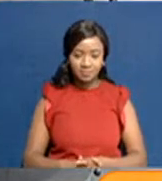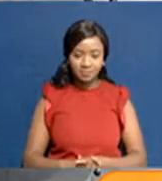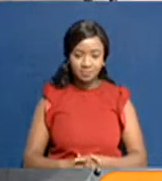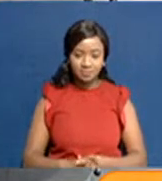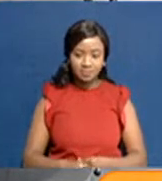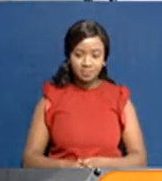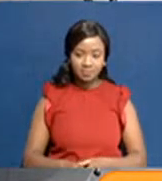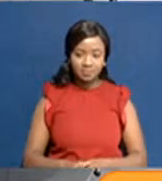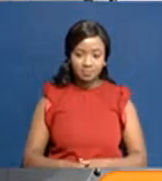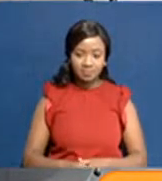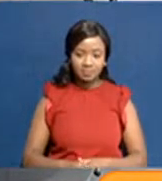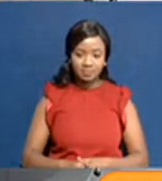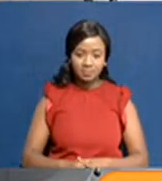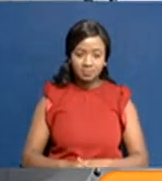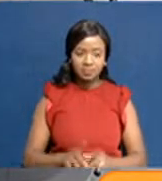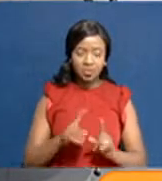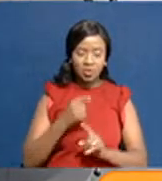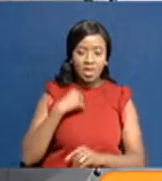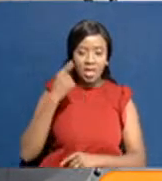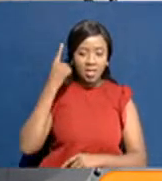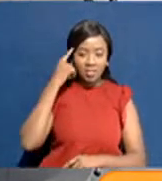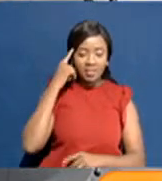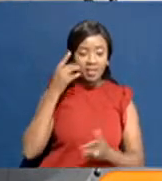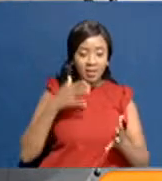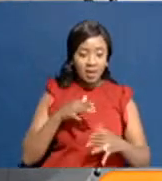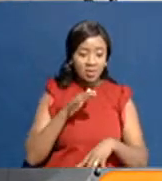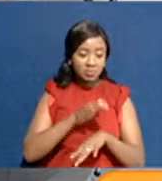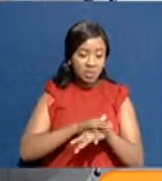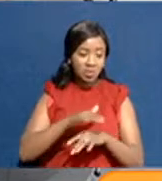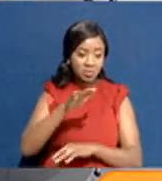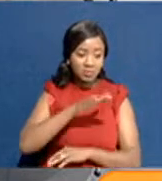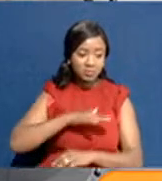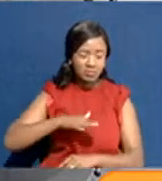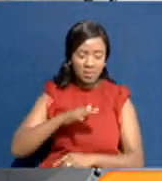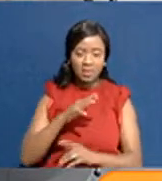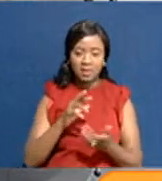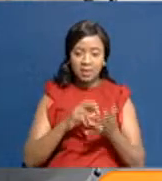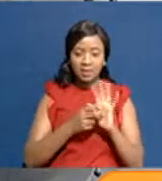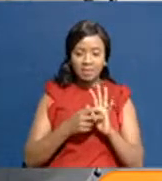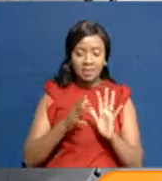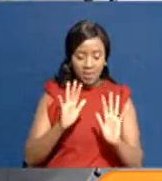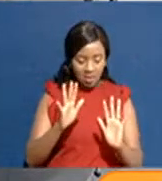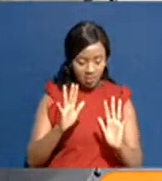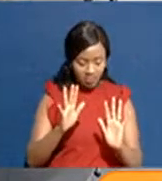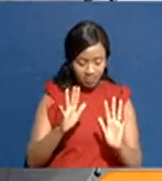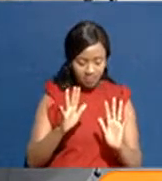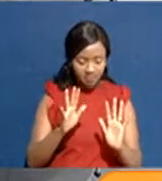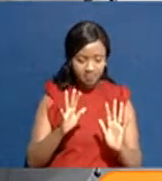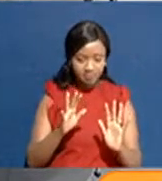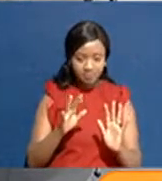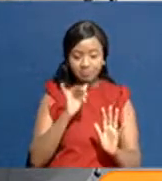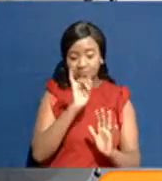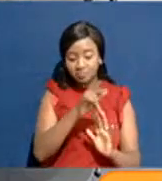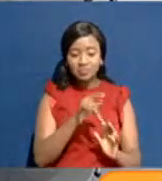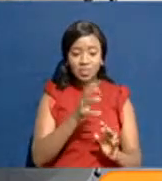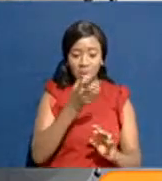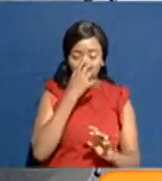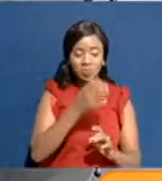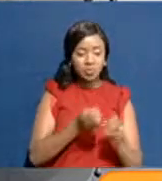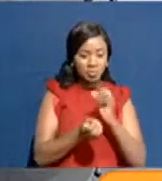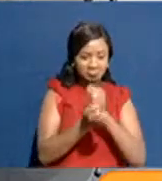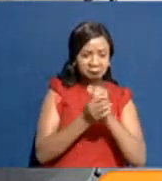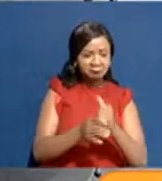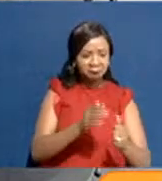very good spirit. And I'm not talking of the spirits Nakumicha was talking about, but the spirit